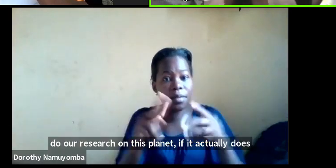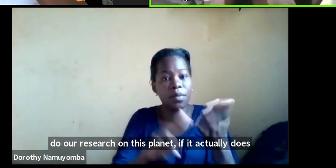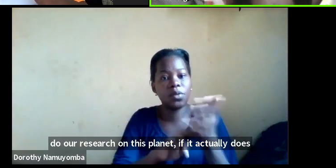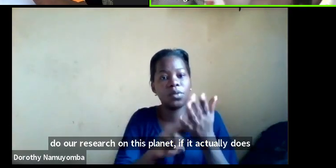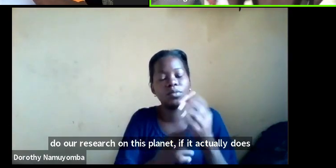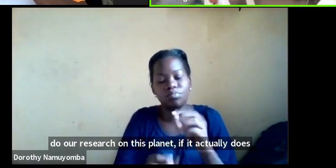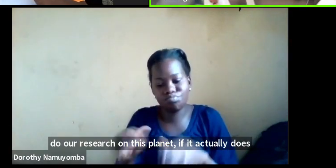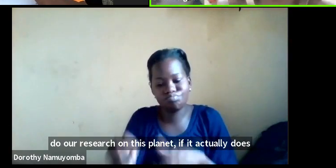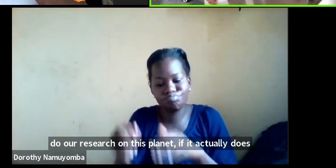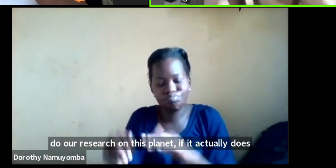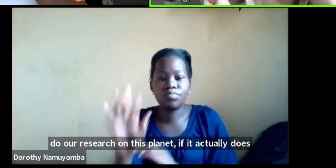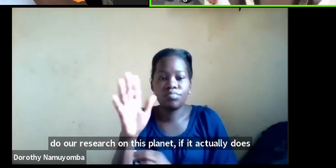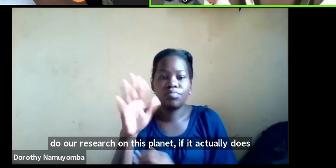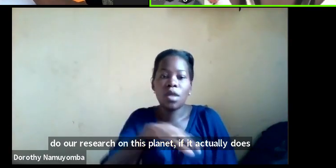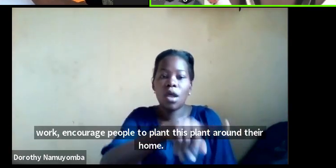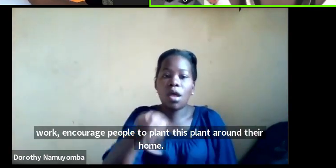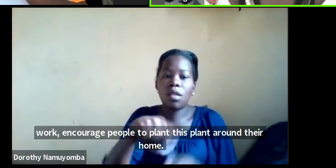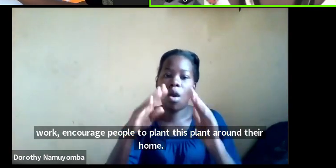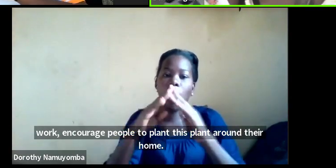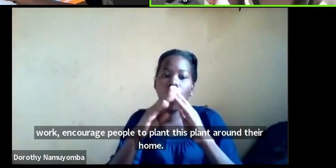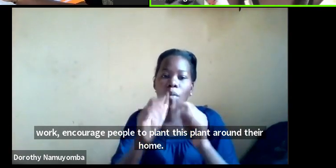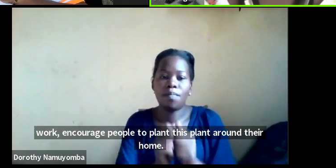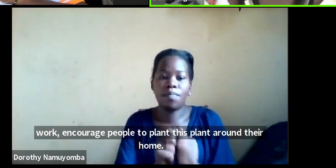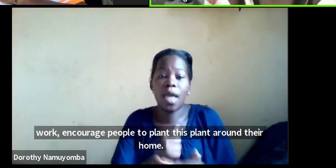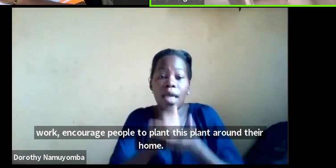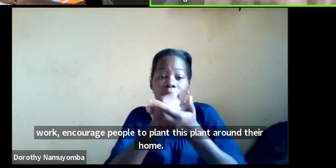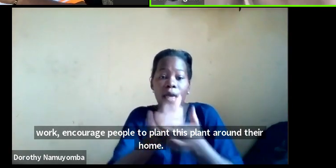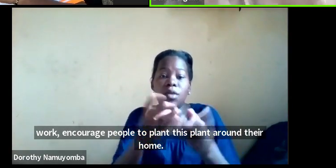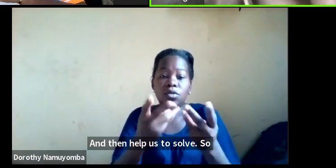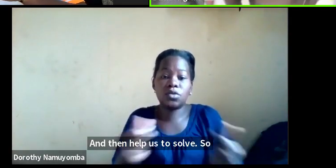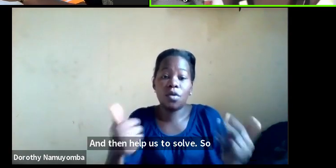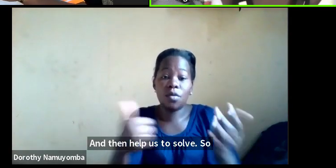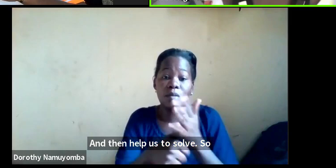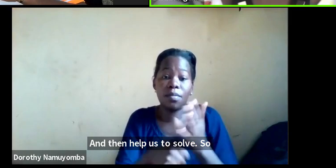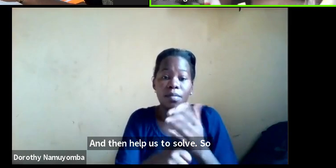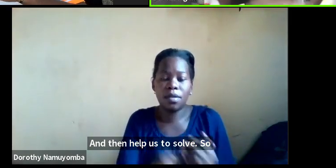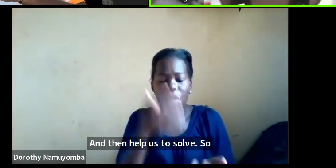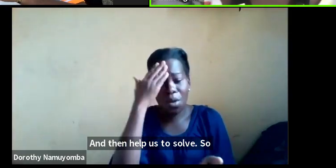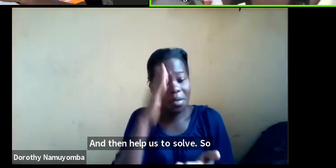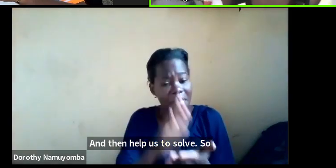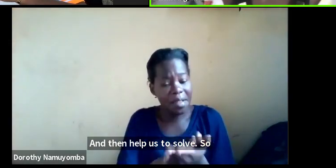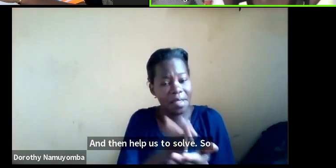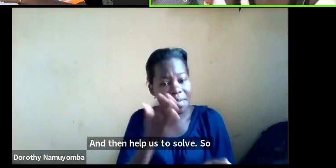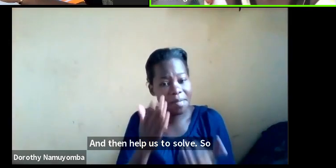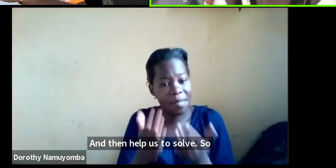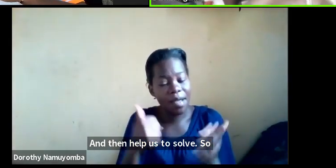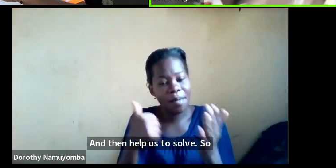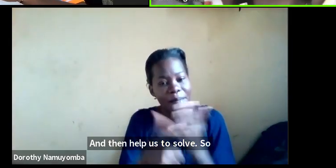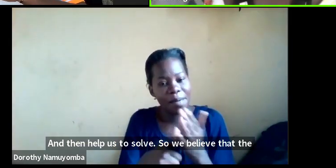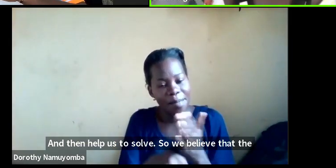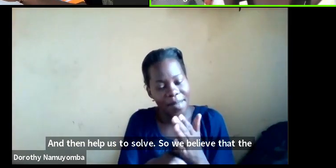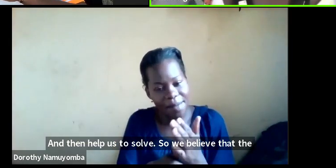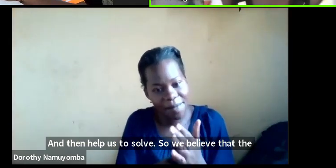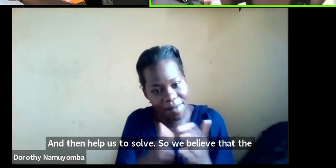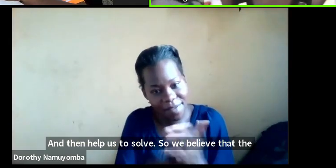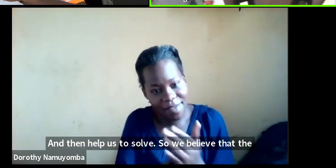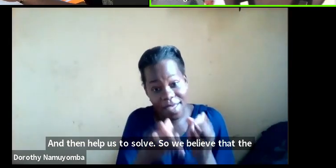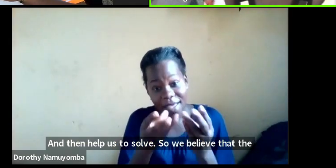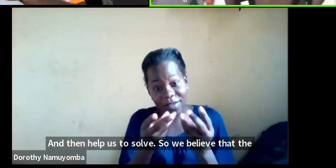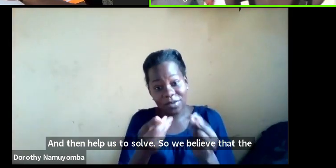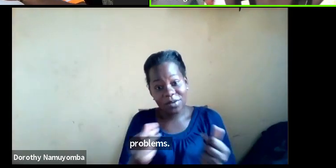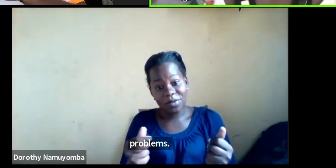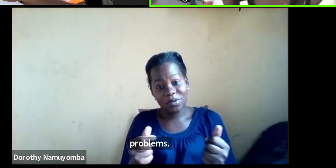around their home, and then help us to solve money. So we believe that the problems and the solutions lie with